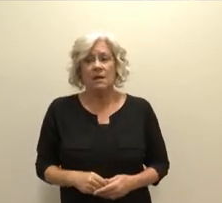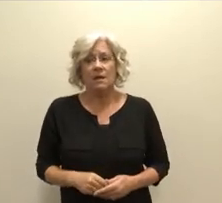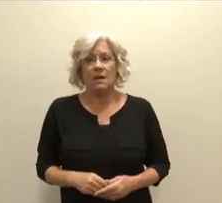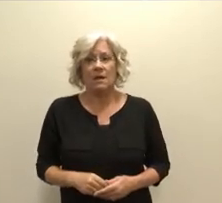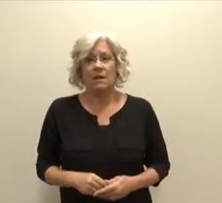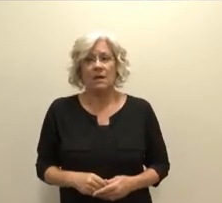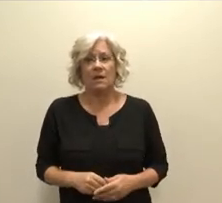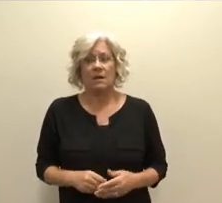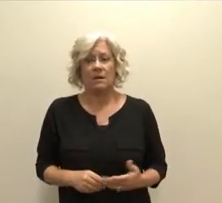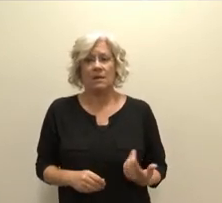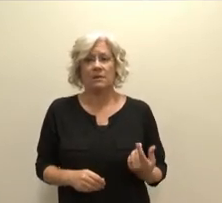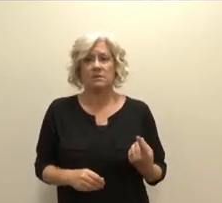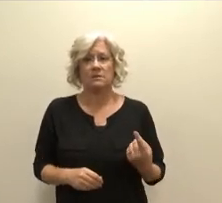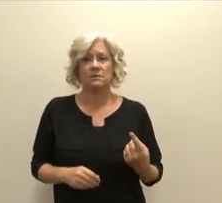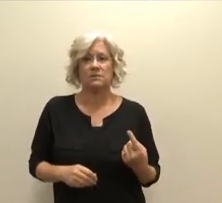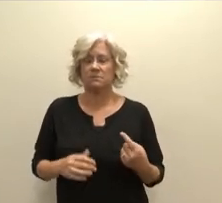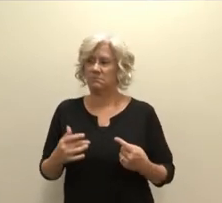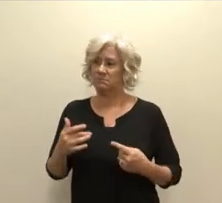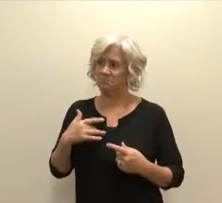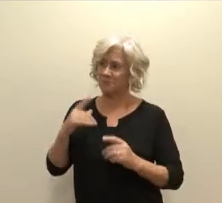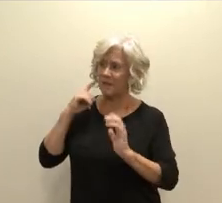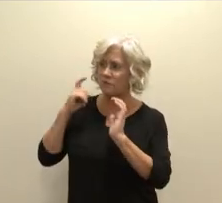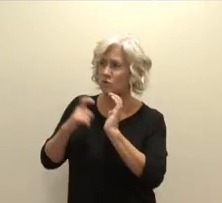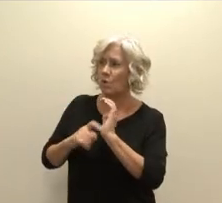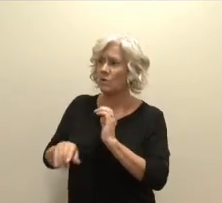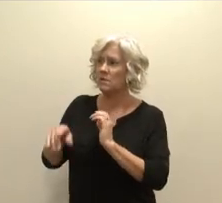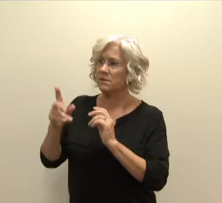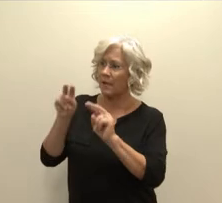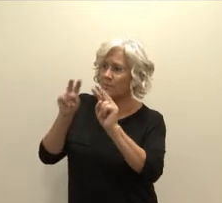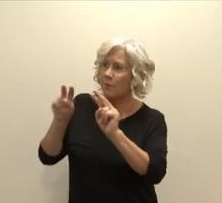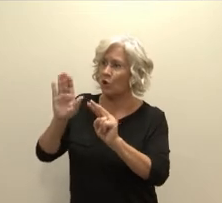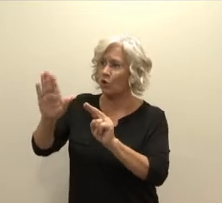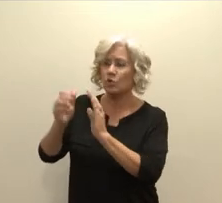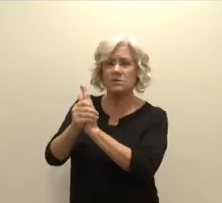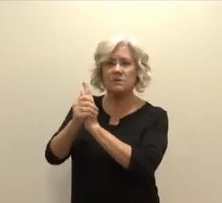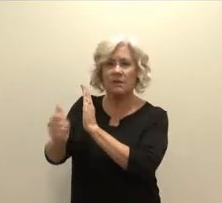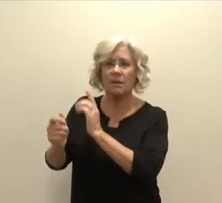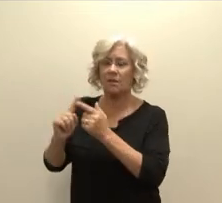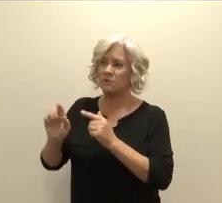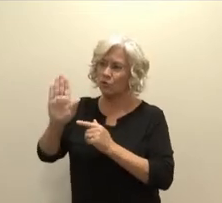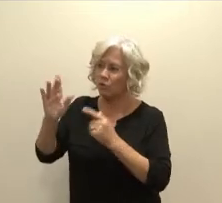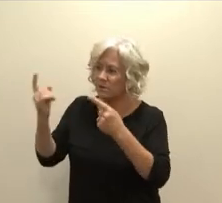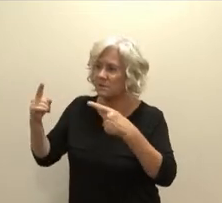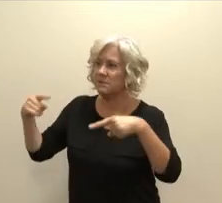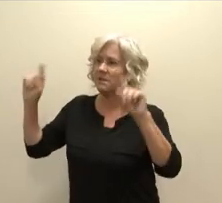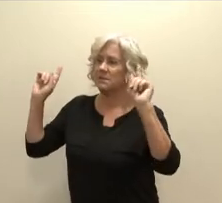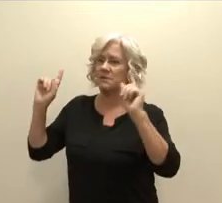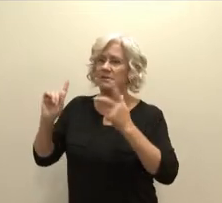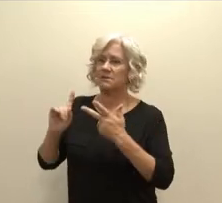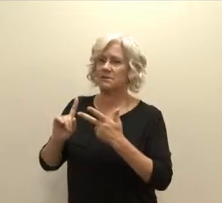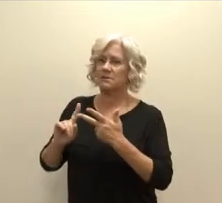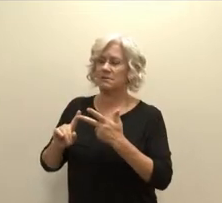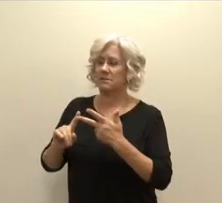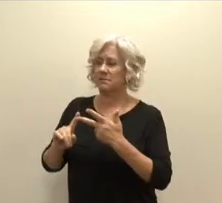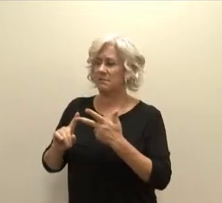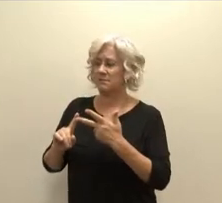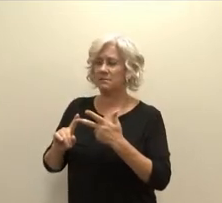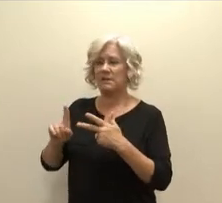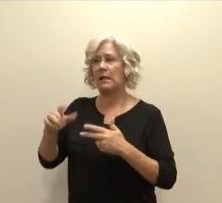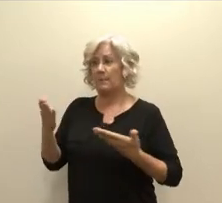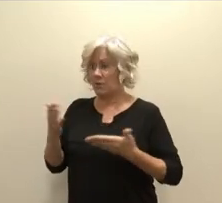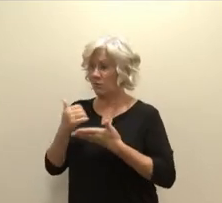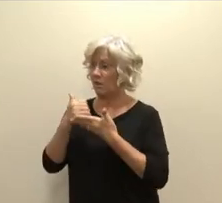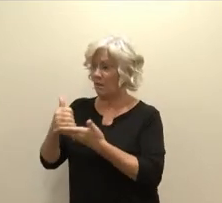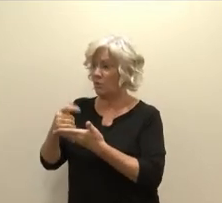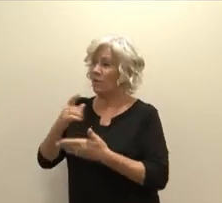have come to be an admirer of your skill set and your successes in that venture, and I'm here to help you. and I'm glad